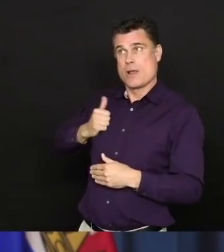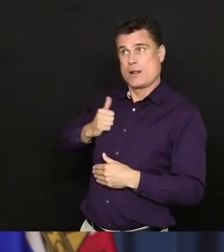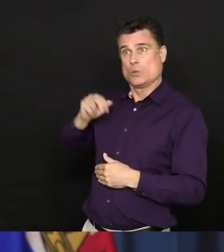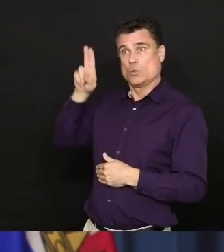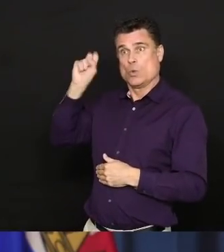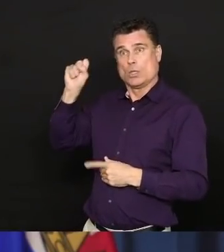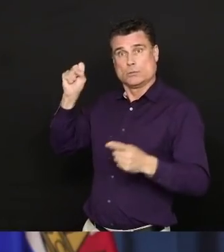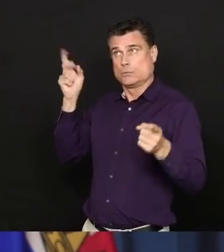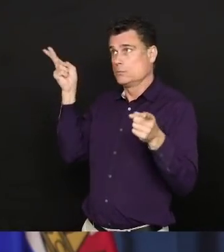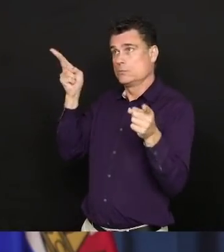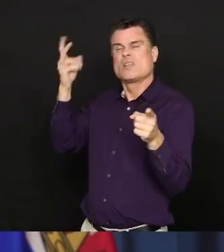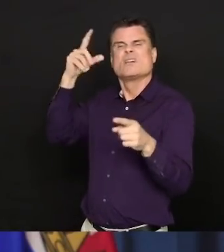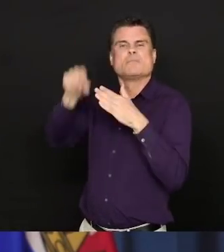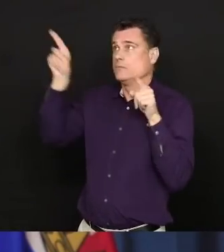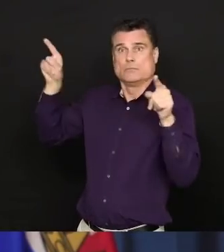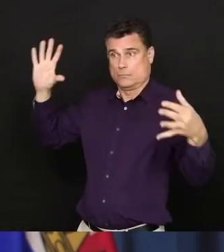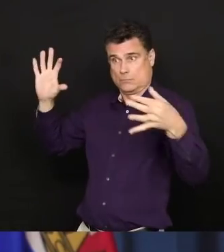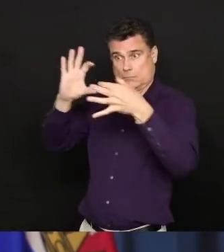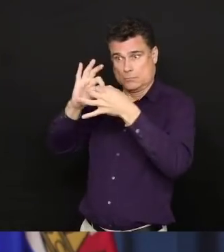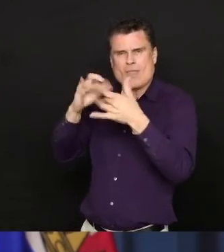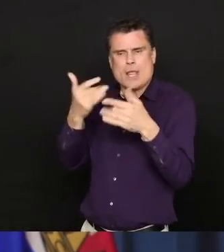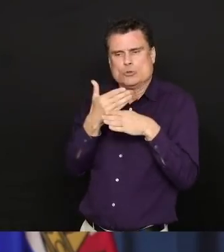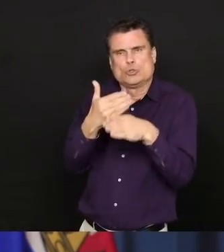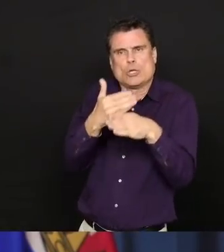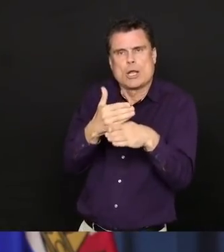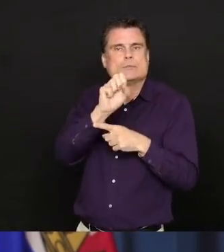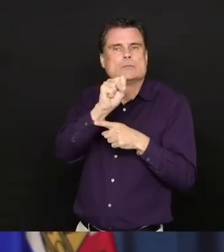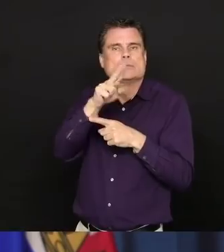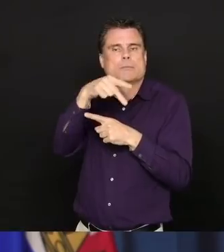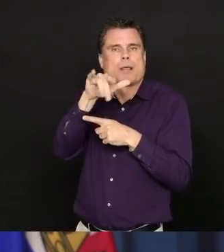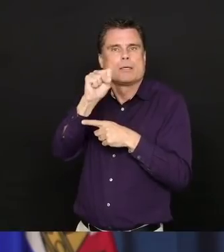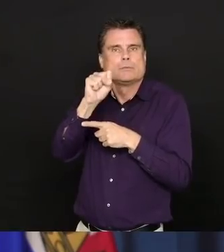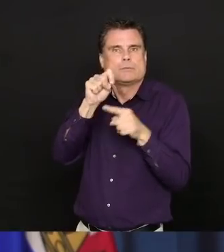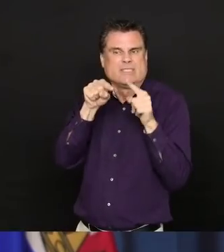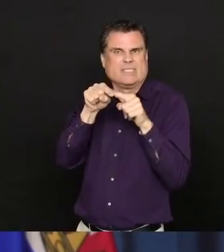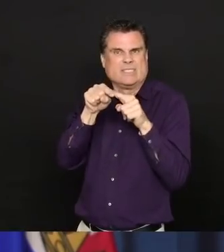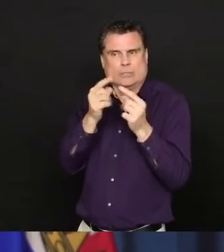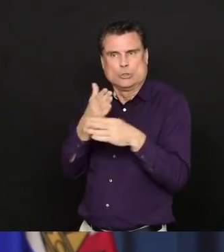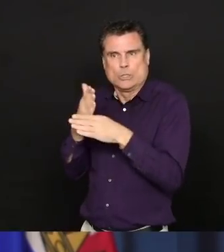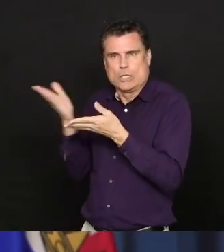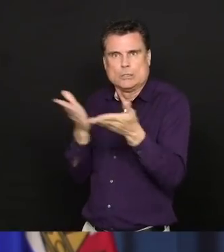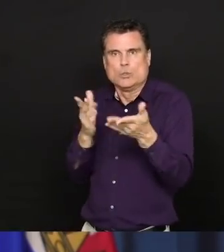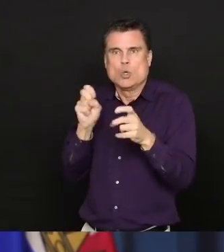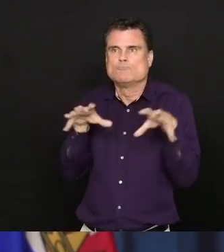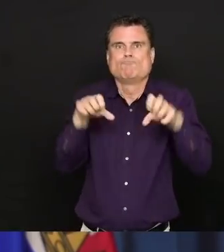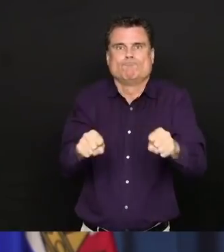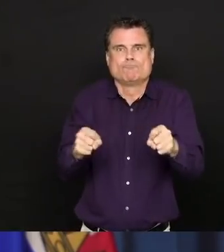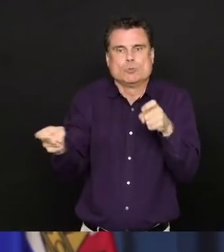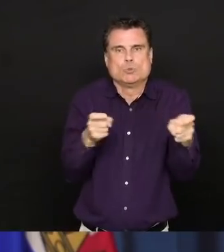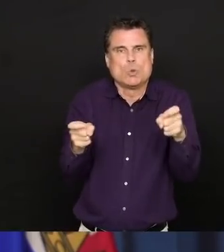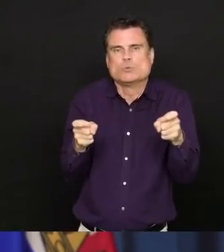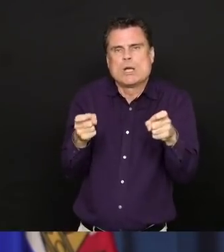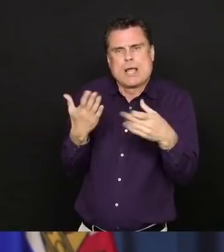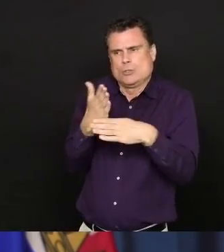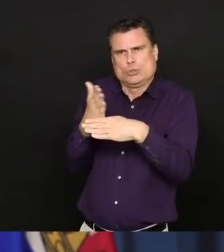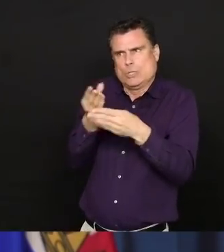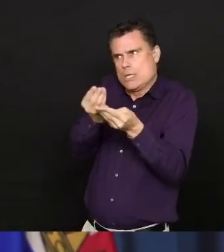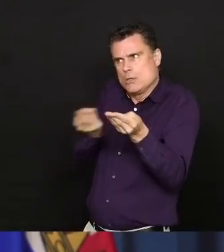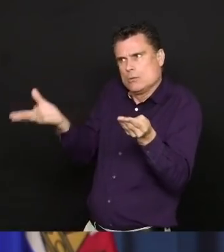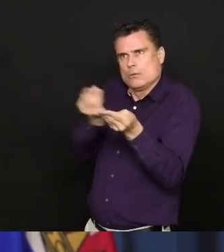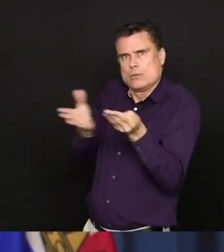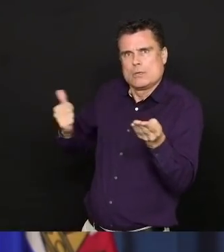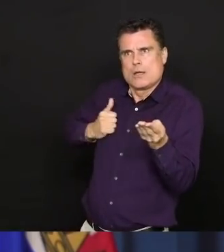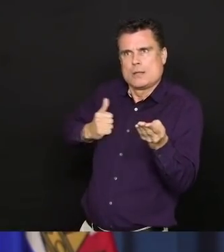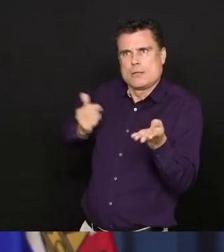would note that raw materials that are involved here also come from Canada. We live in a community that's strongly linked together, and we